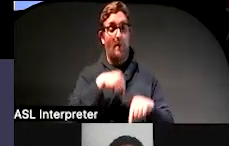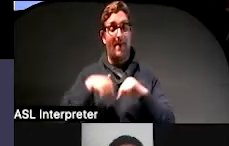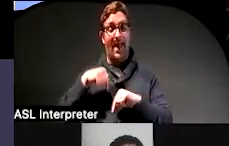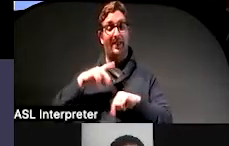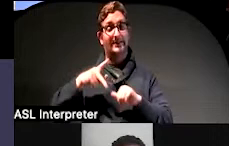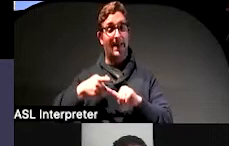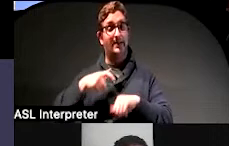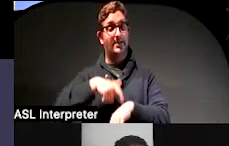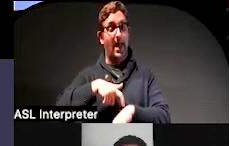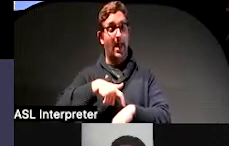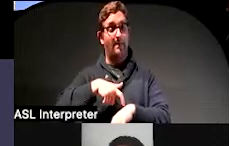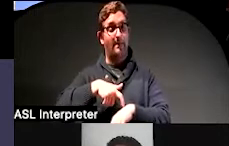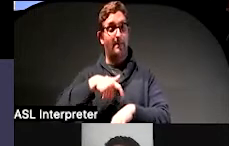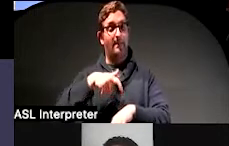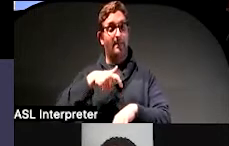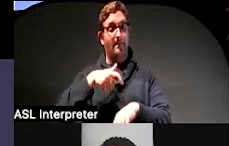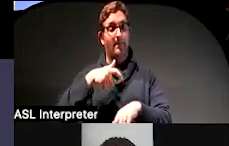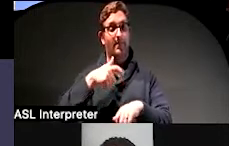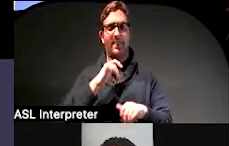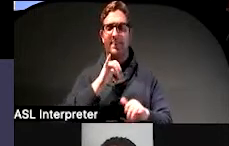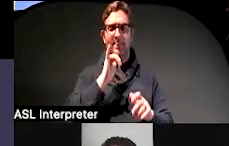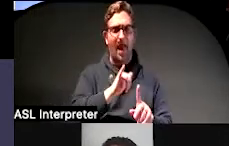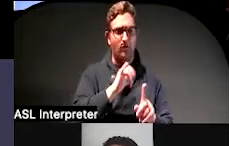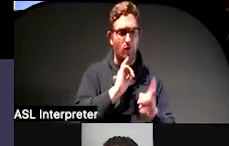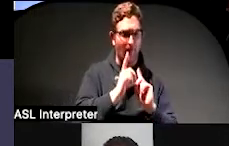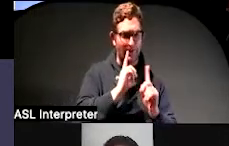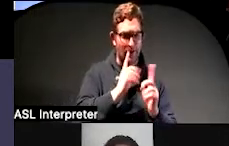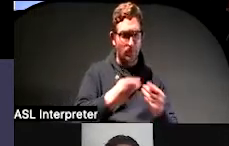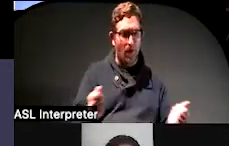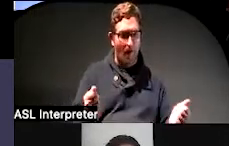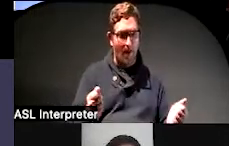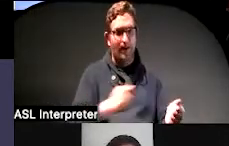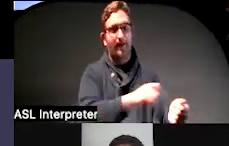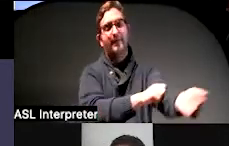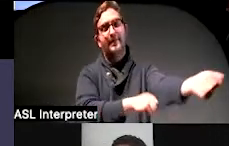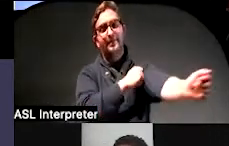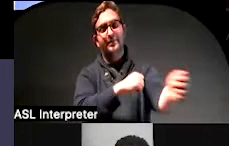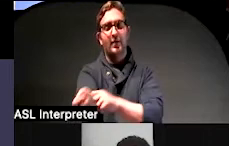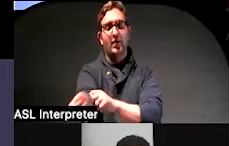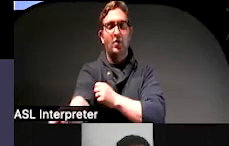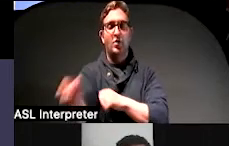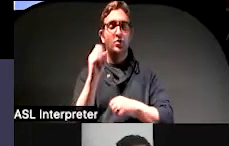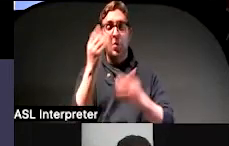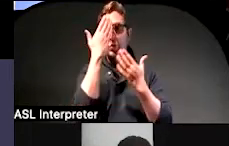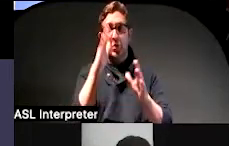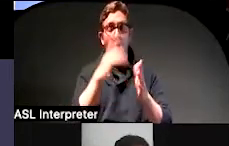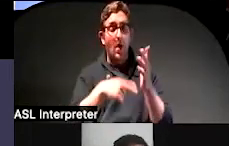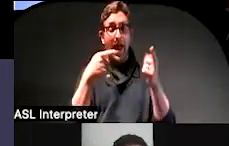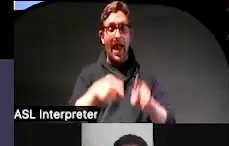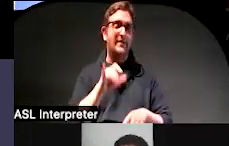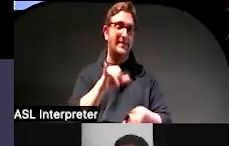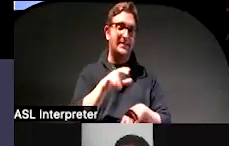time, the conversation was gone. And so we don't know what happened. That's the nature